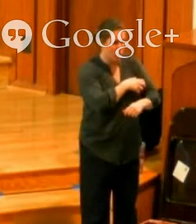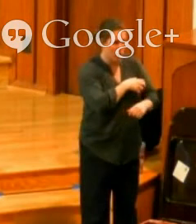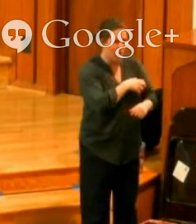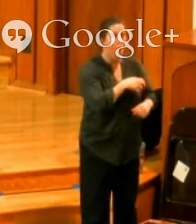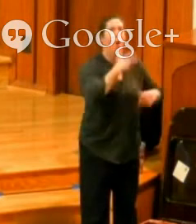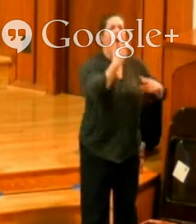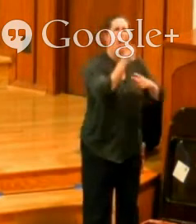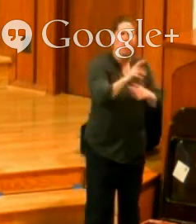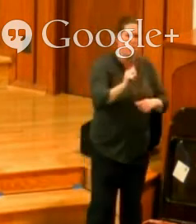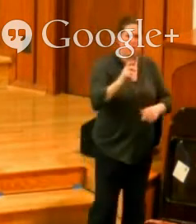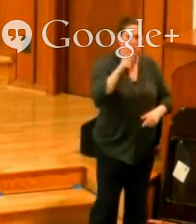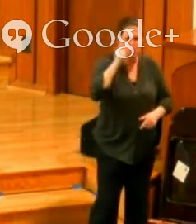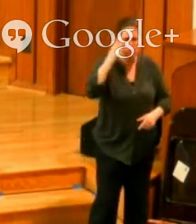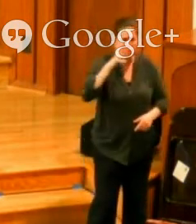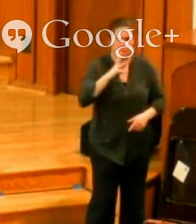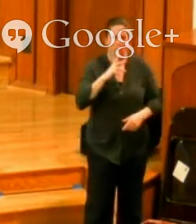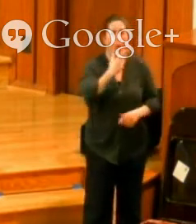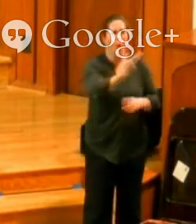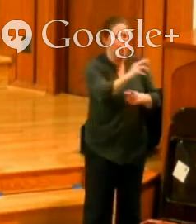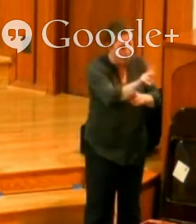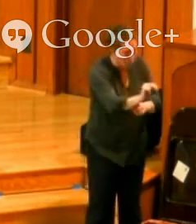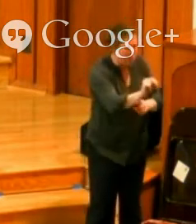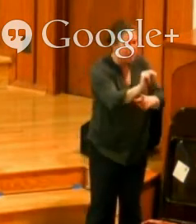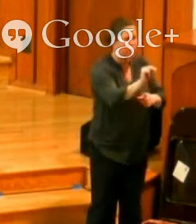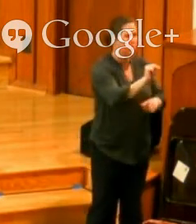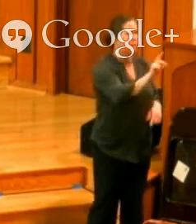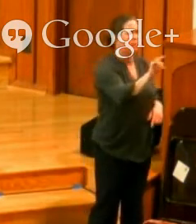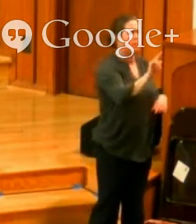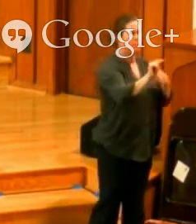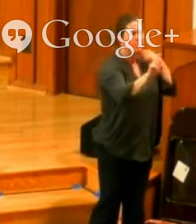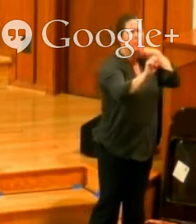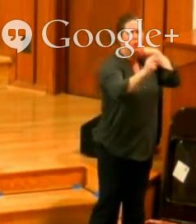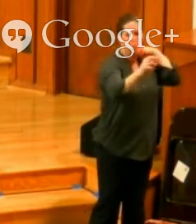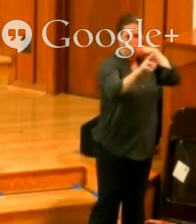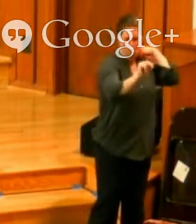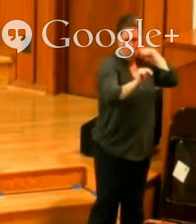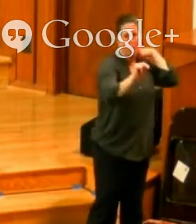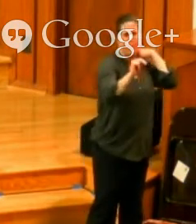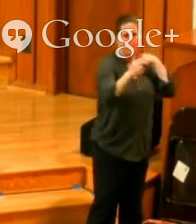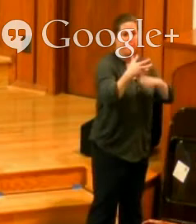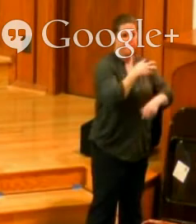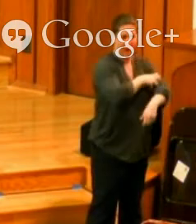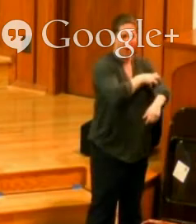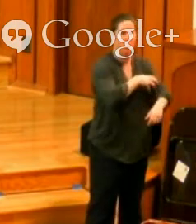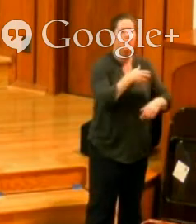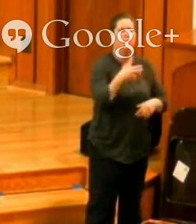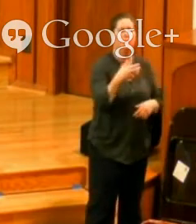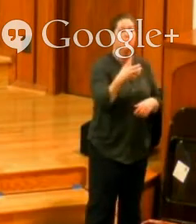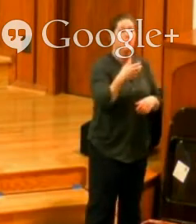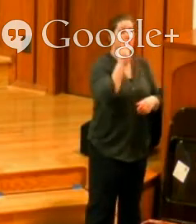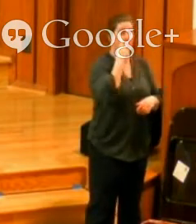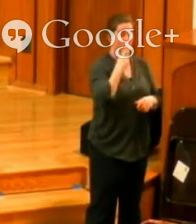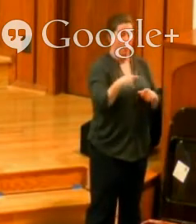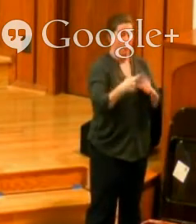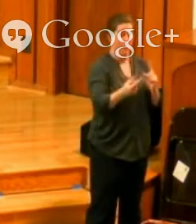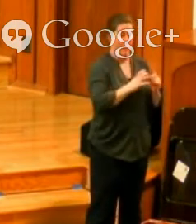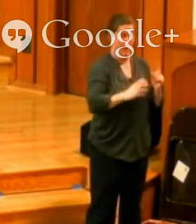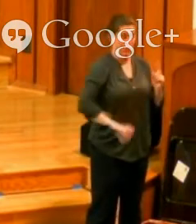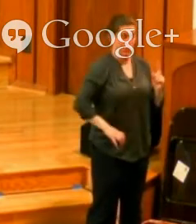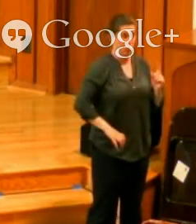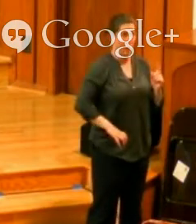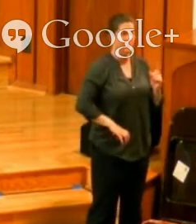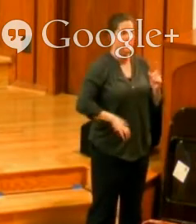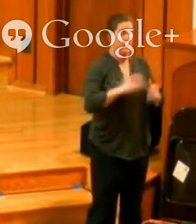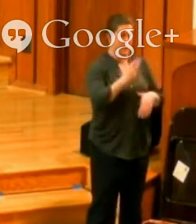the Antichrist that's going to be exposed. But this Antichrist is being worked through by the power of